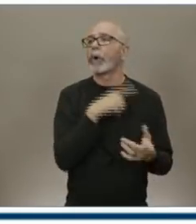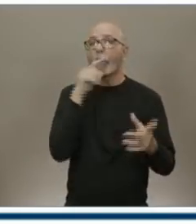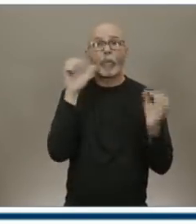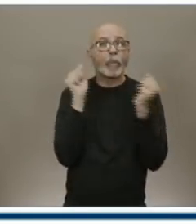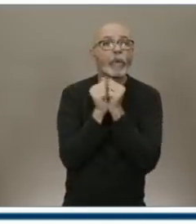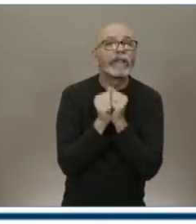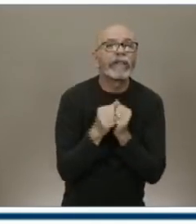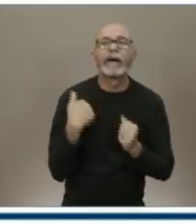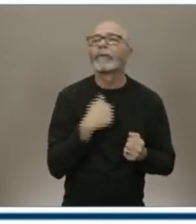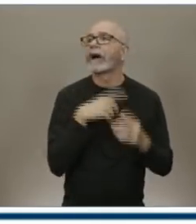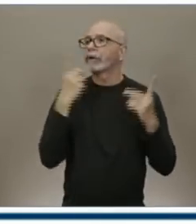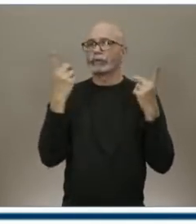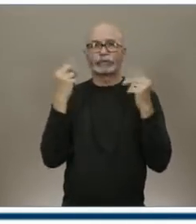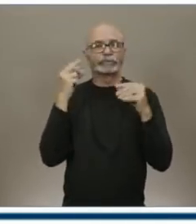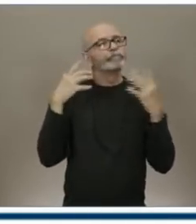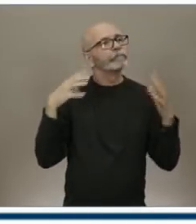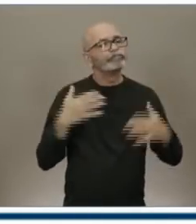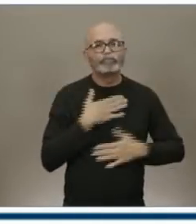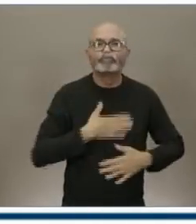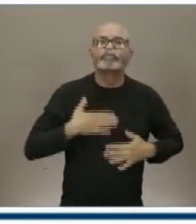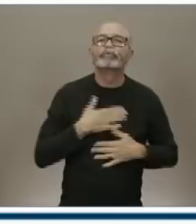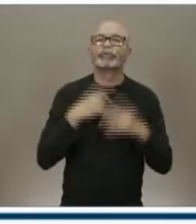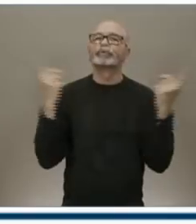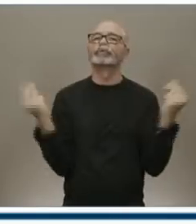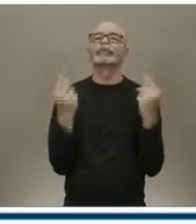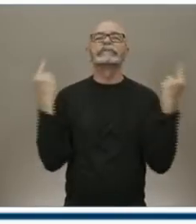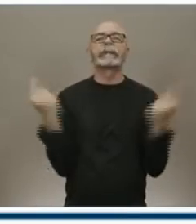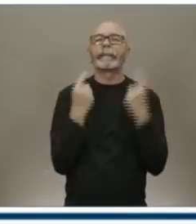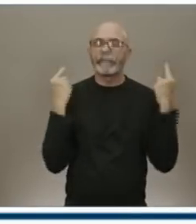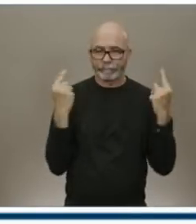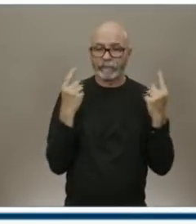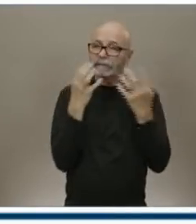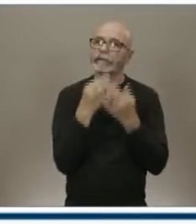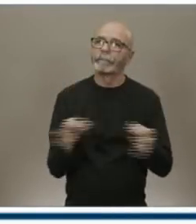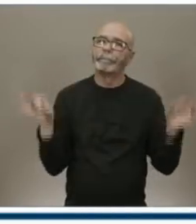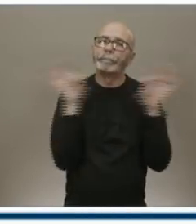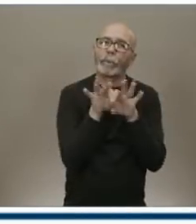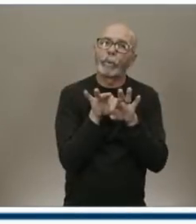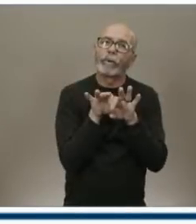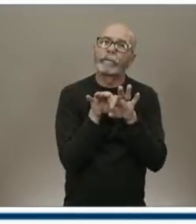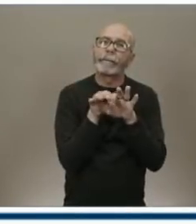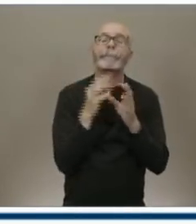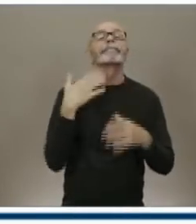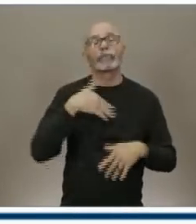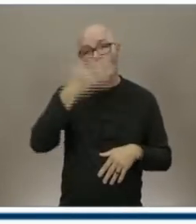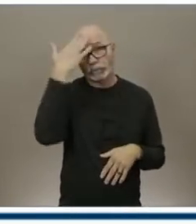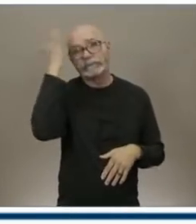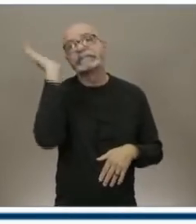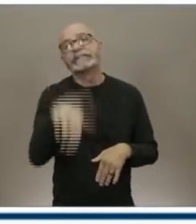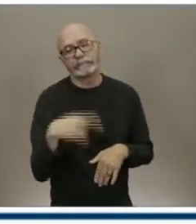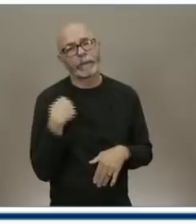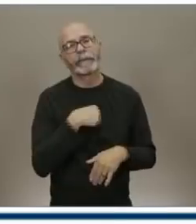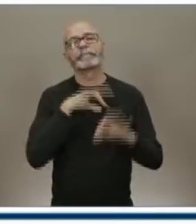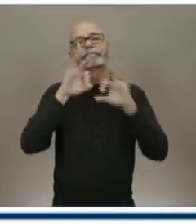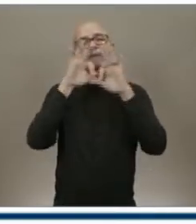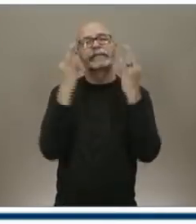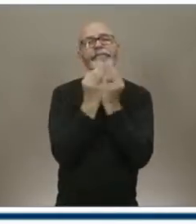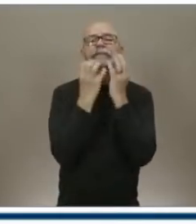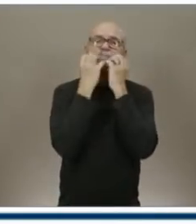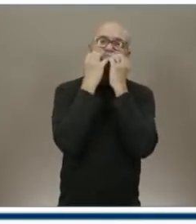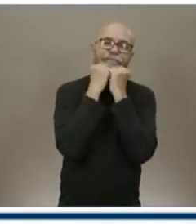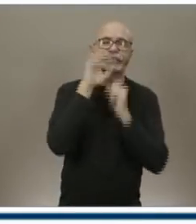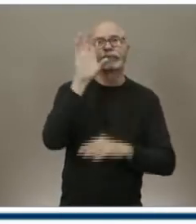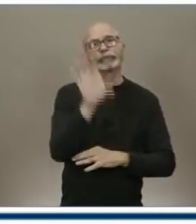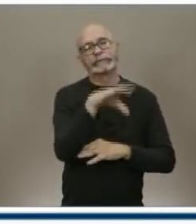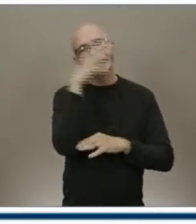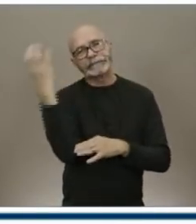behave. I know how important Christmas is to families, especially those who are spread out across our province. But it is our job